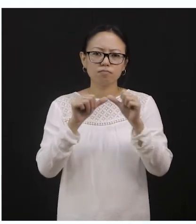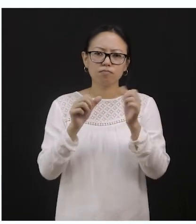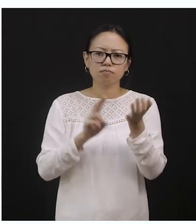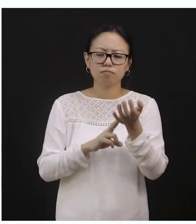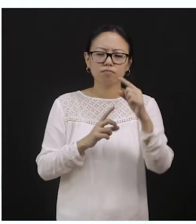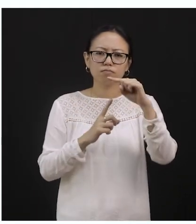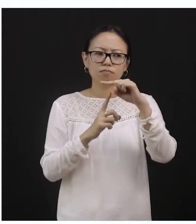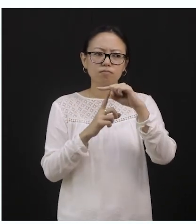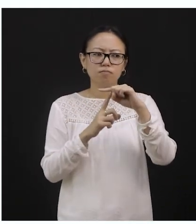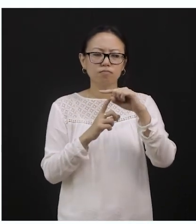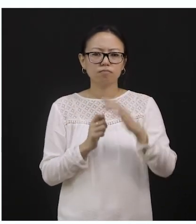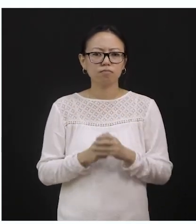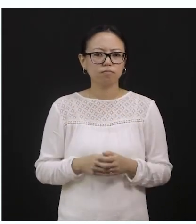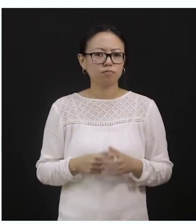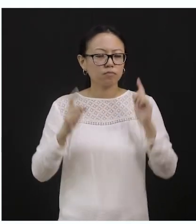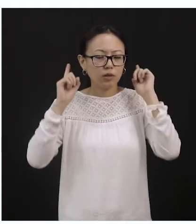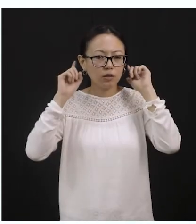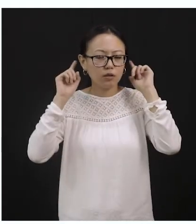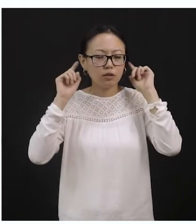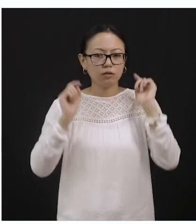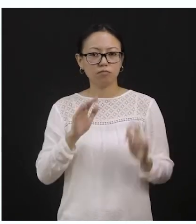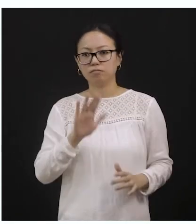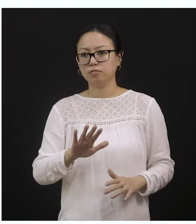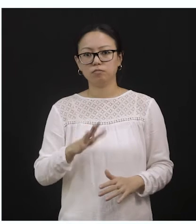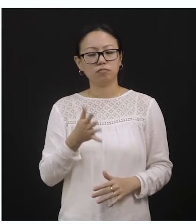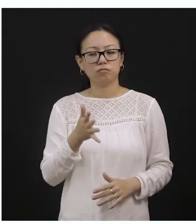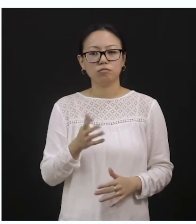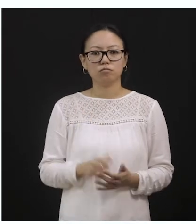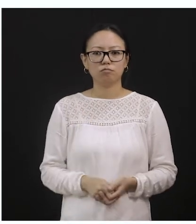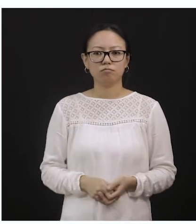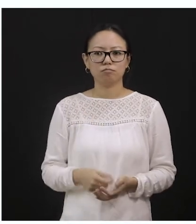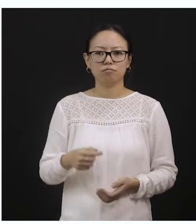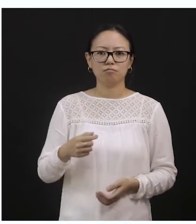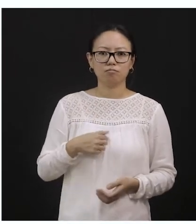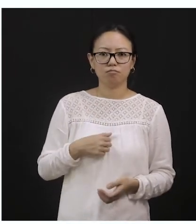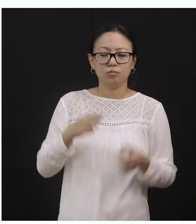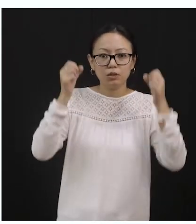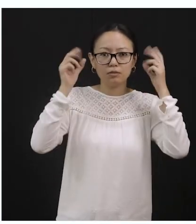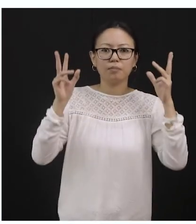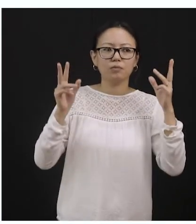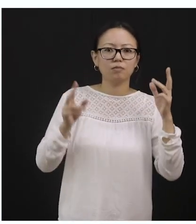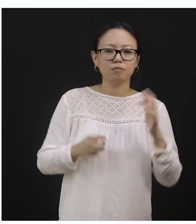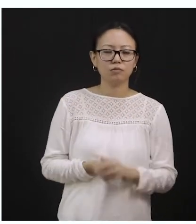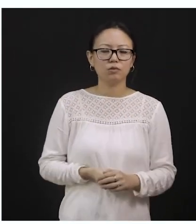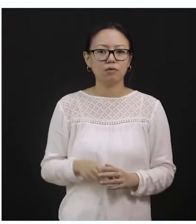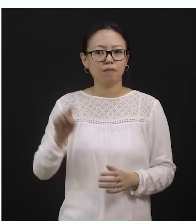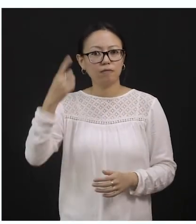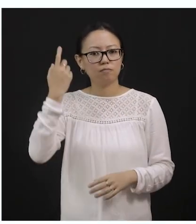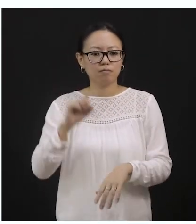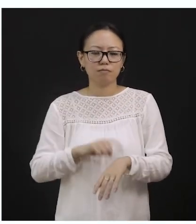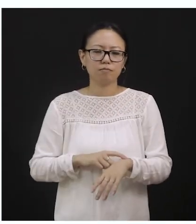that ants, they don't have ears. This is so surprising to me as well. Okay, ants, they don't have